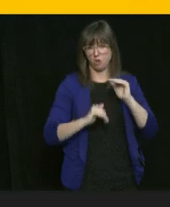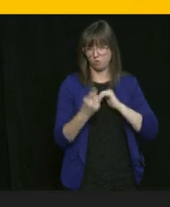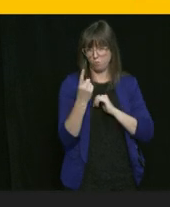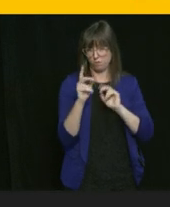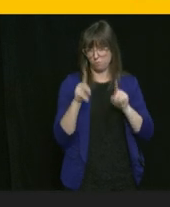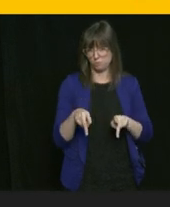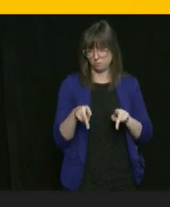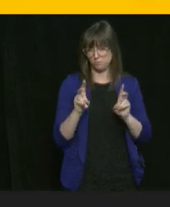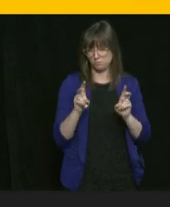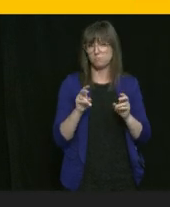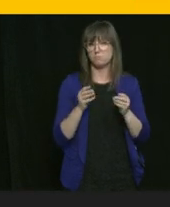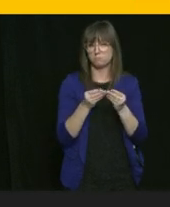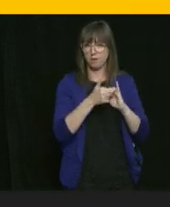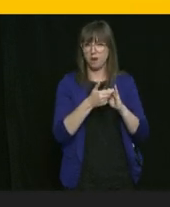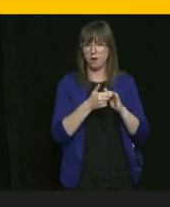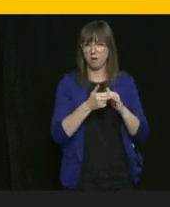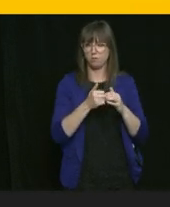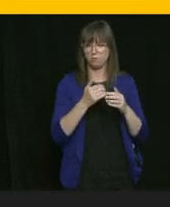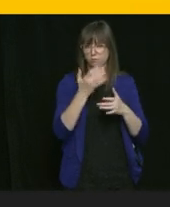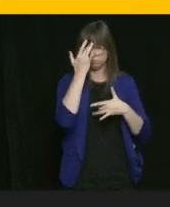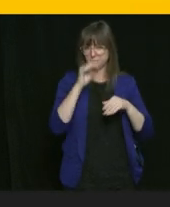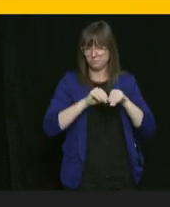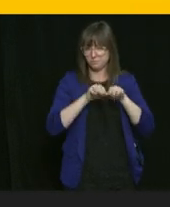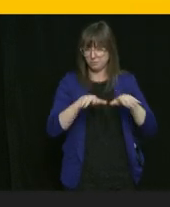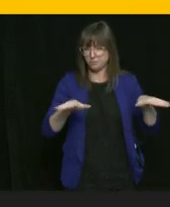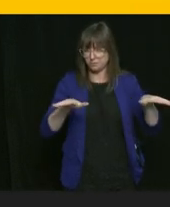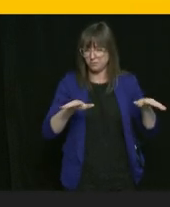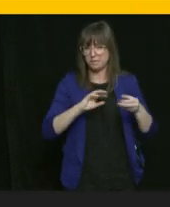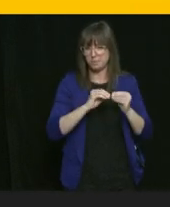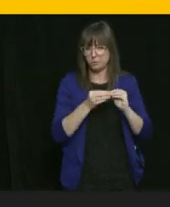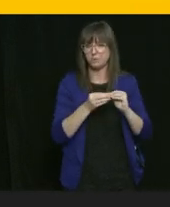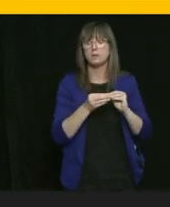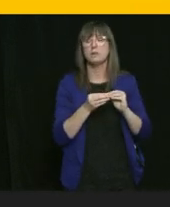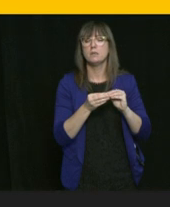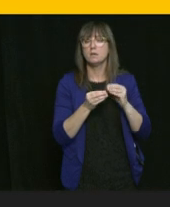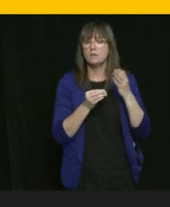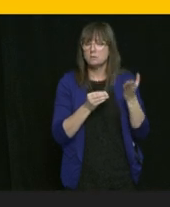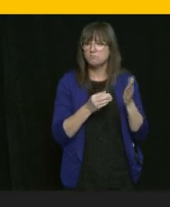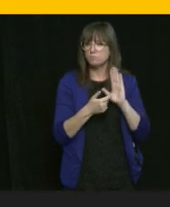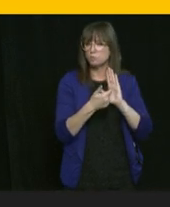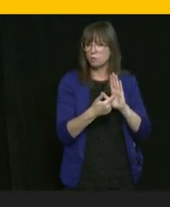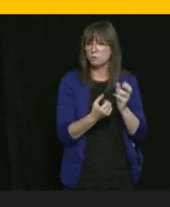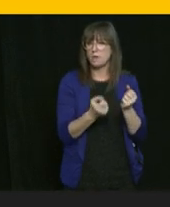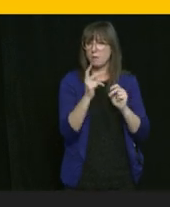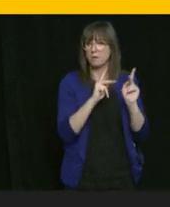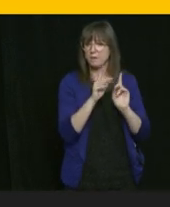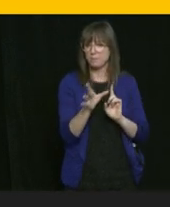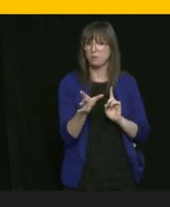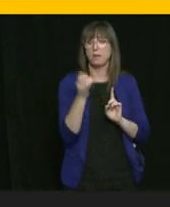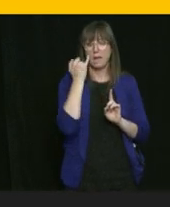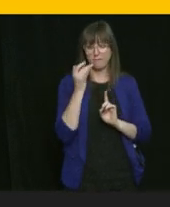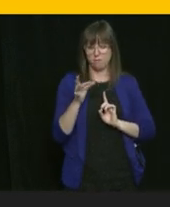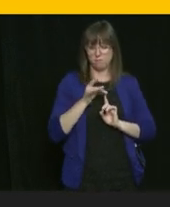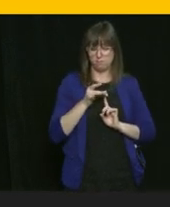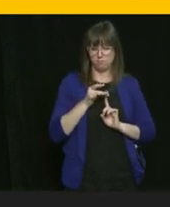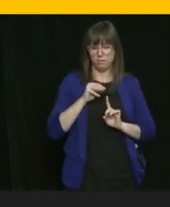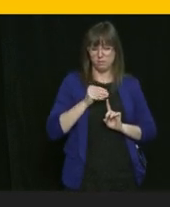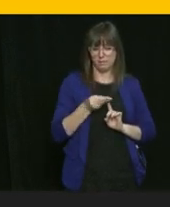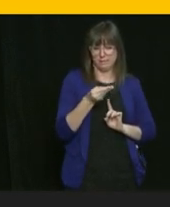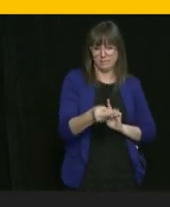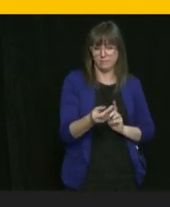will die out. Canada T represents how many people are being infected by each new case.